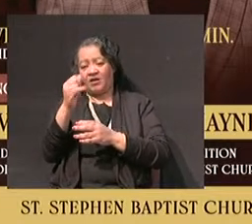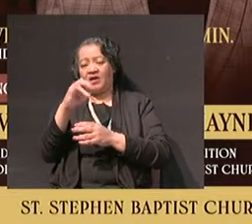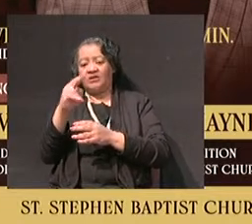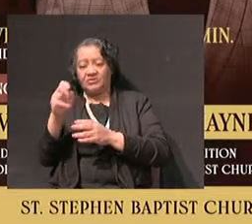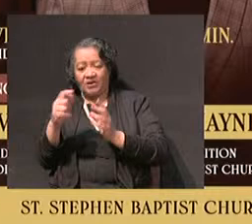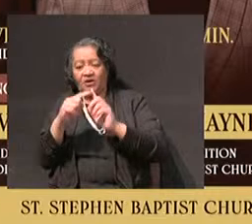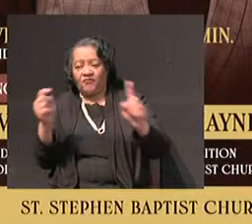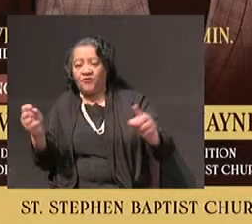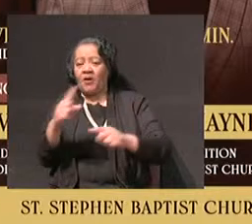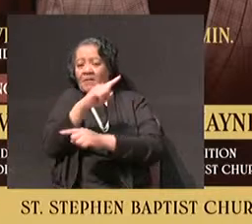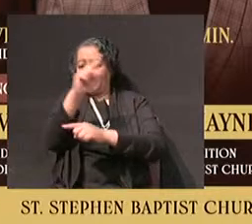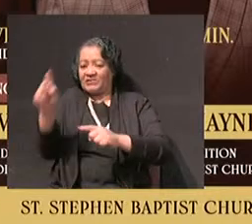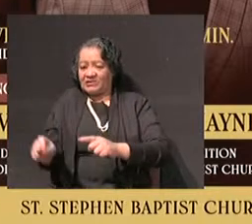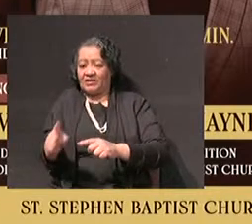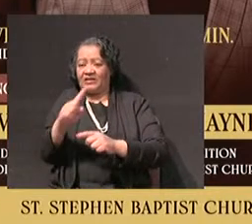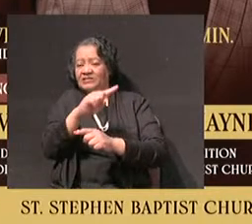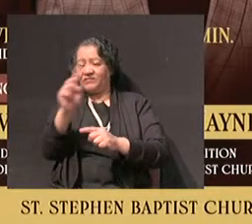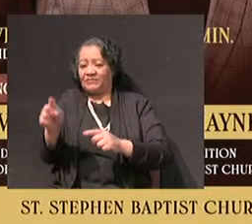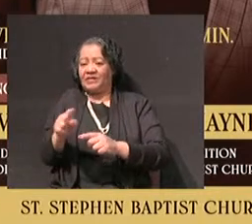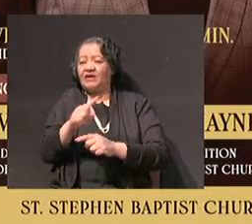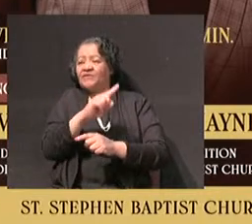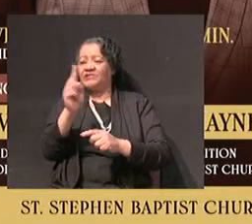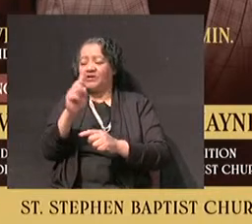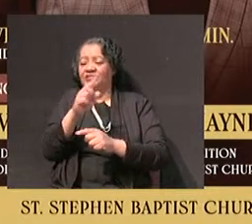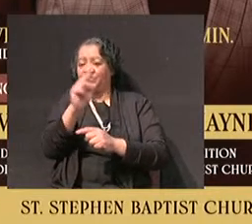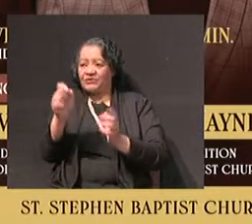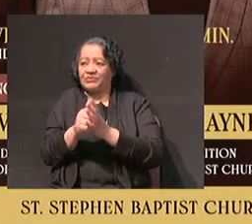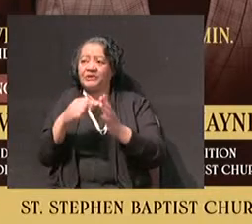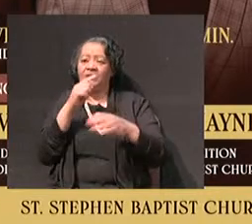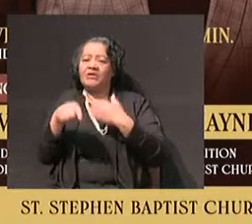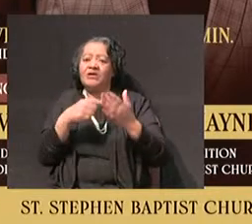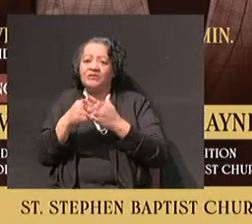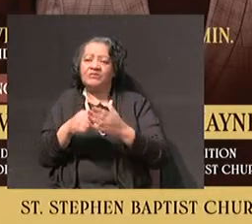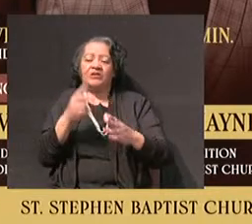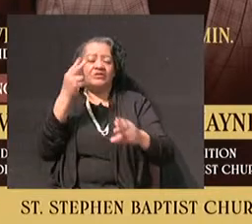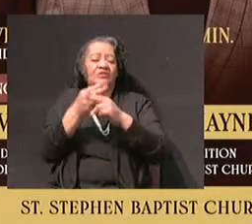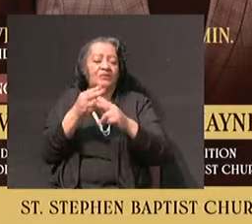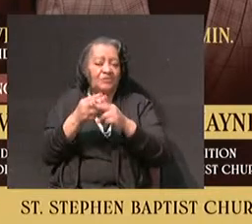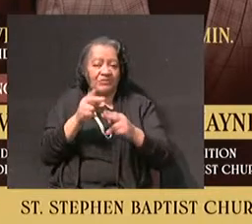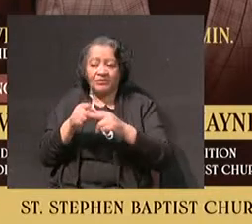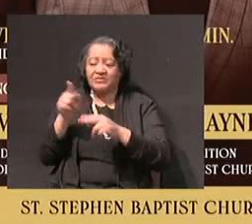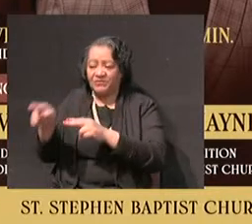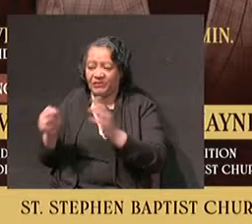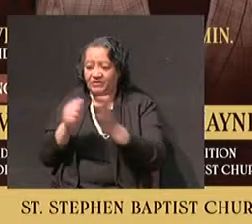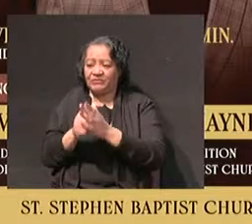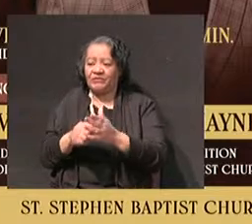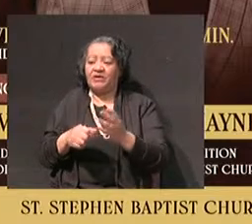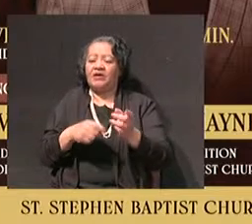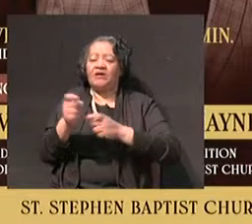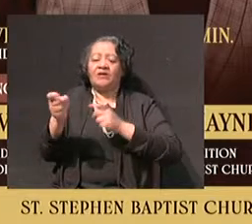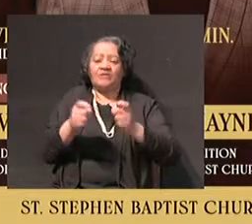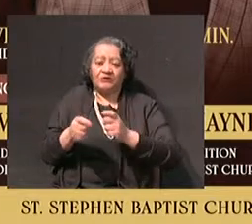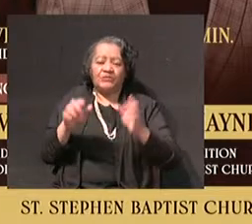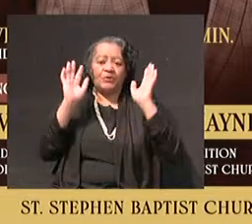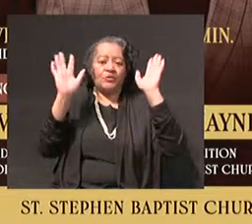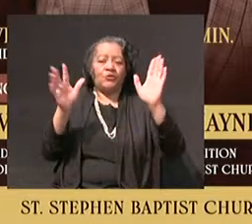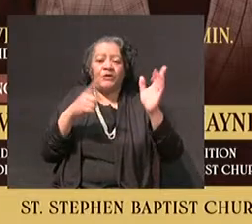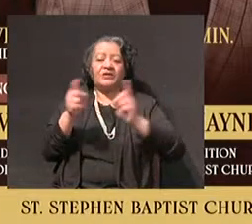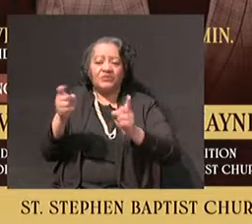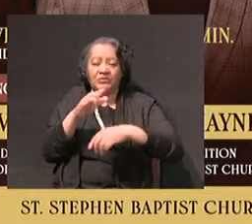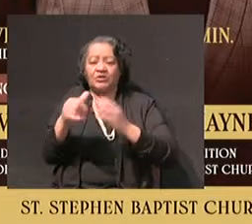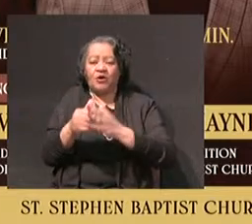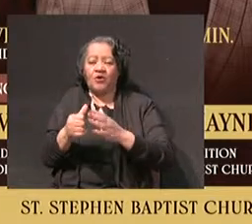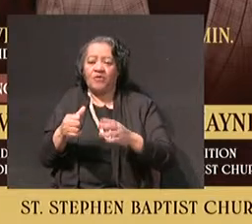Friendship East in Dallas. He's also recently been named the executive director of the Rainbow Push